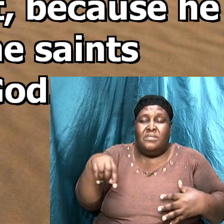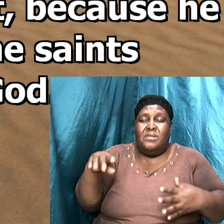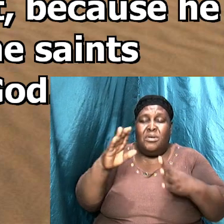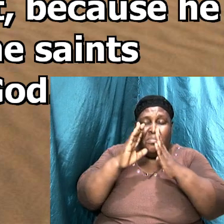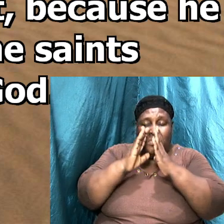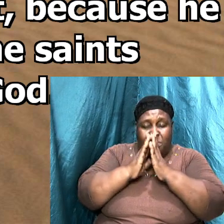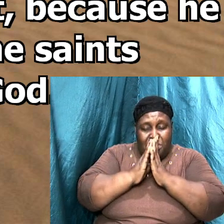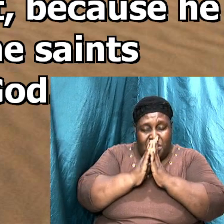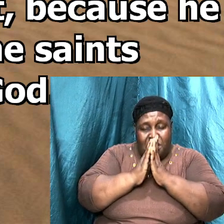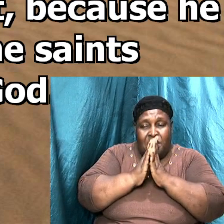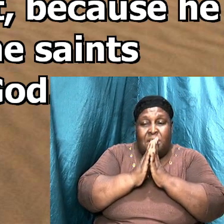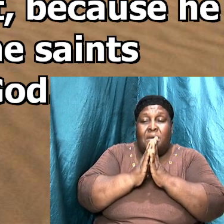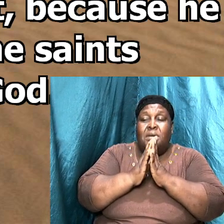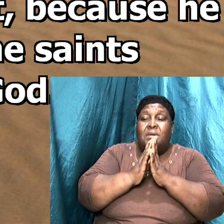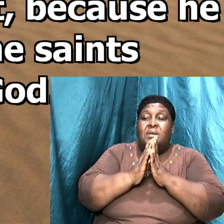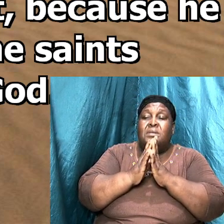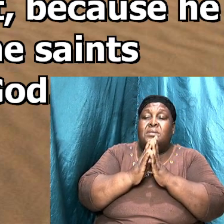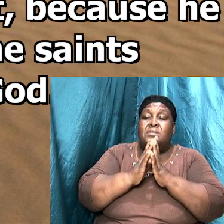according to the will of God